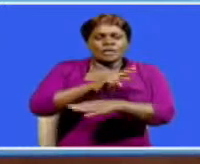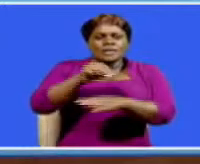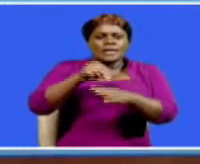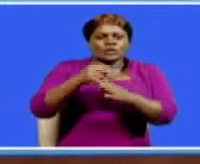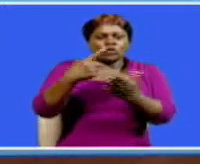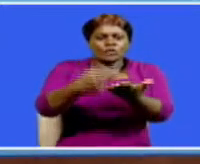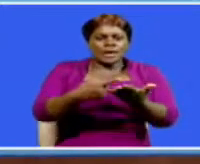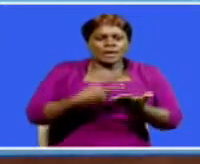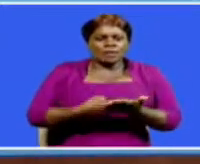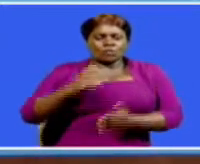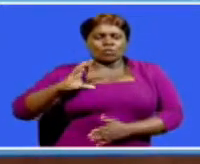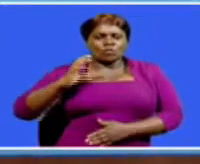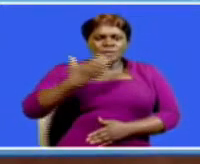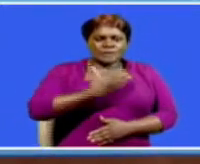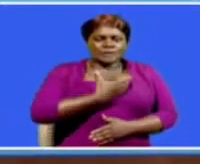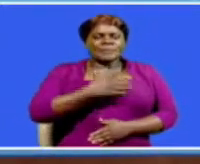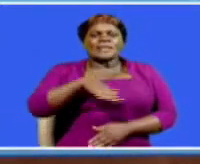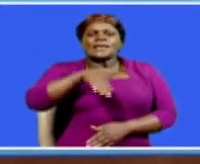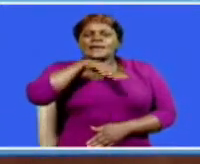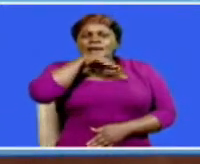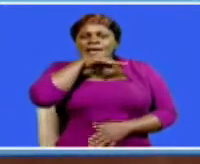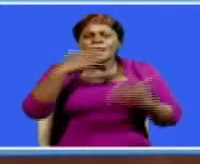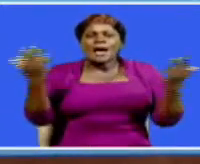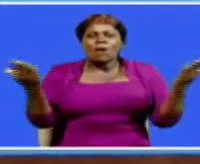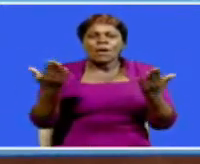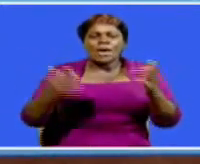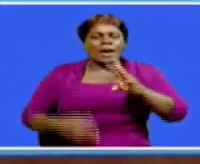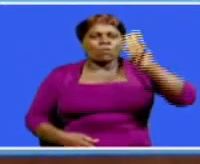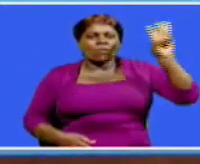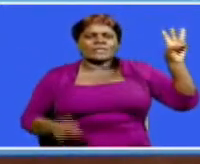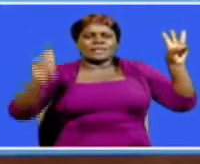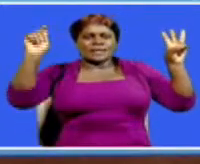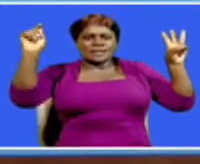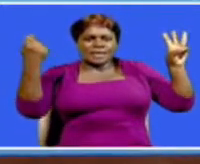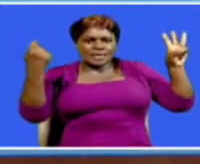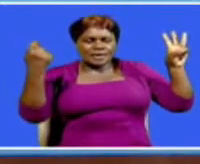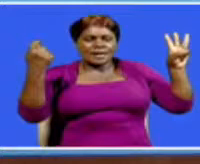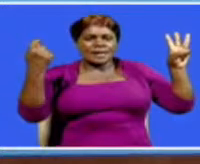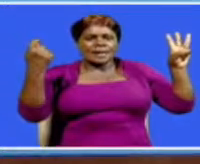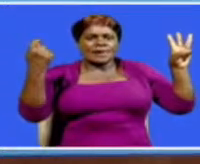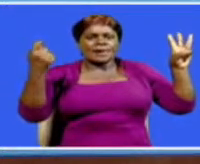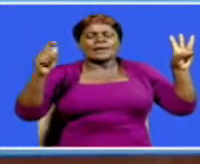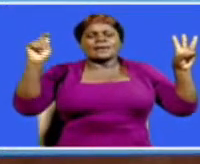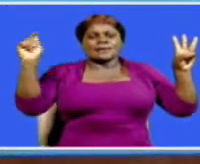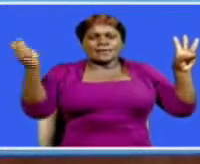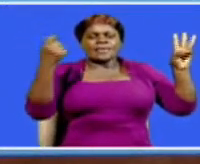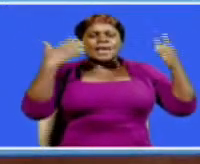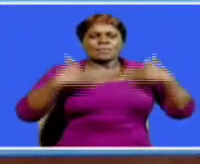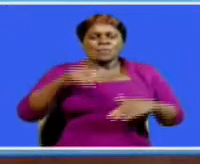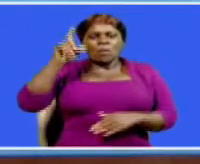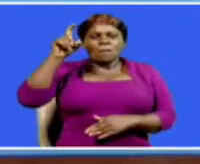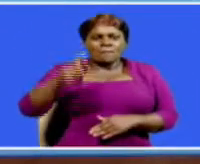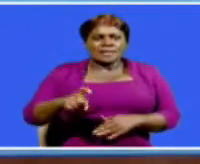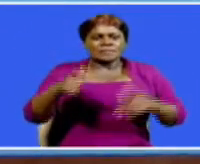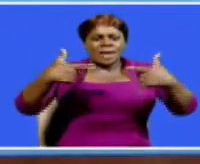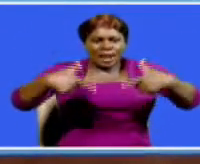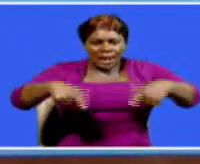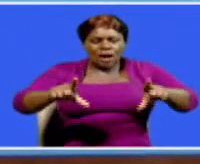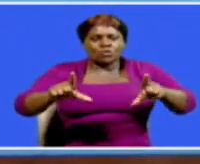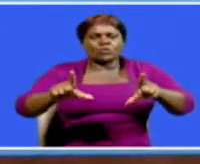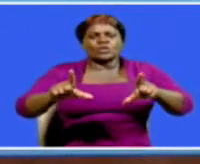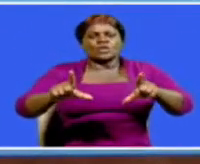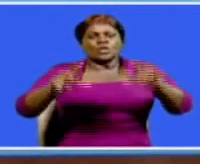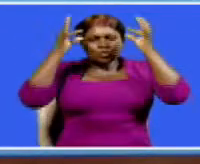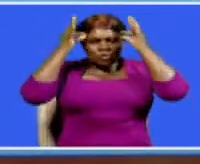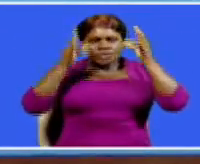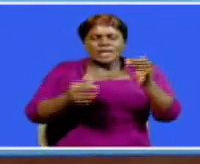National Dialogue Committee. Raila, who was in the Western Kenya region, said Kenyans deserve to be given such a chance to